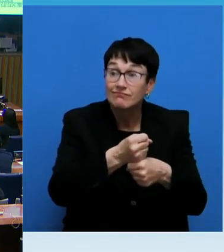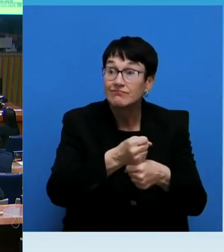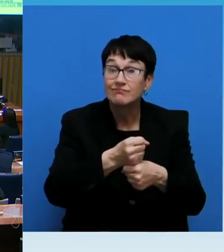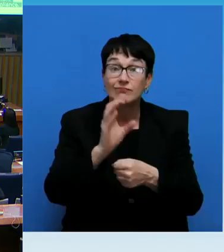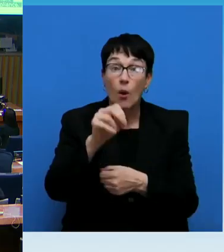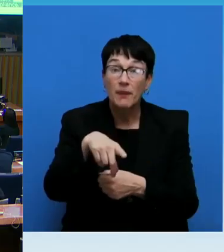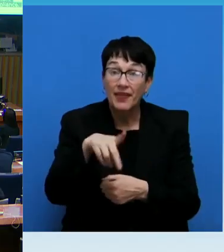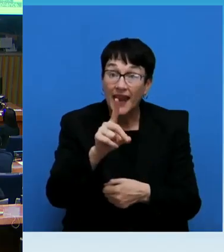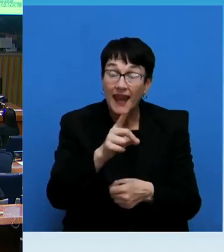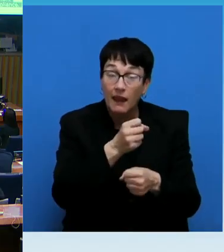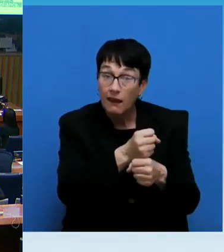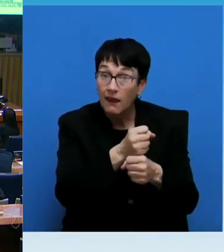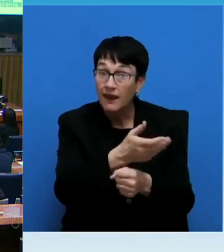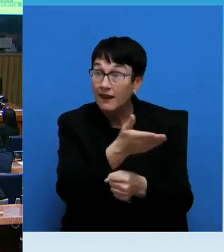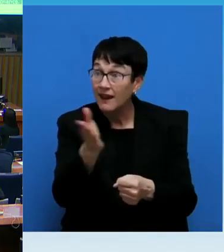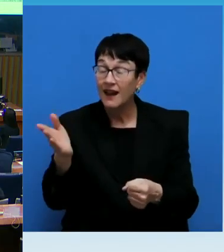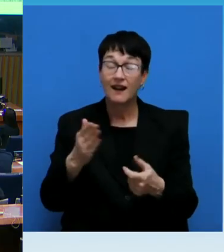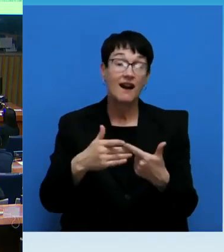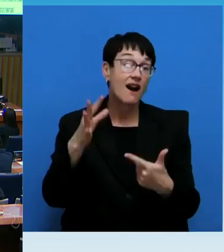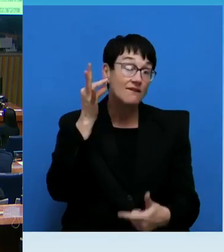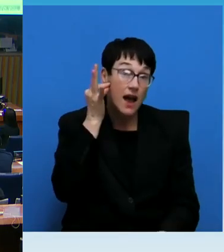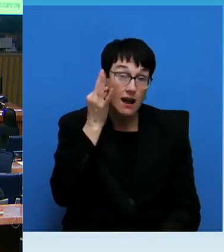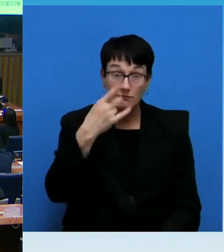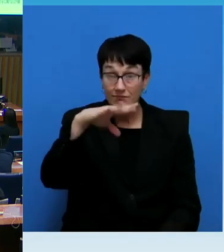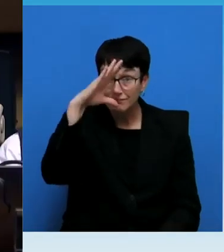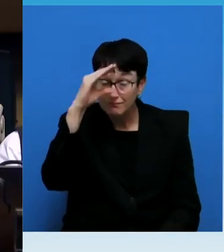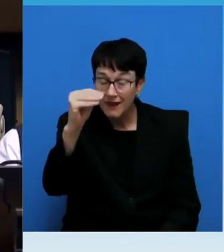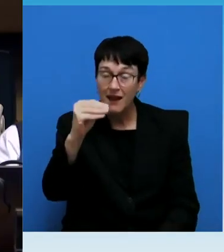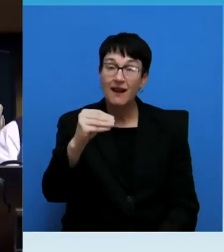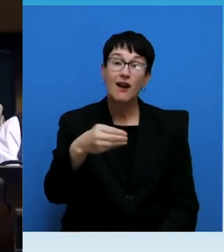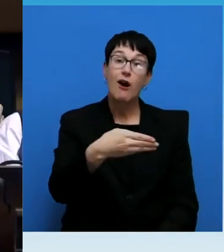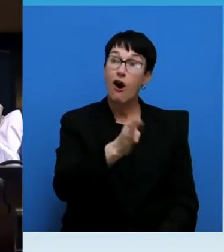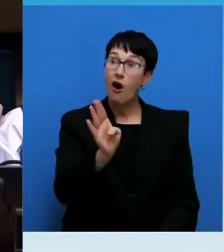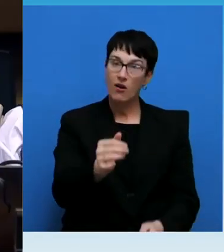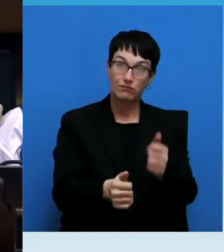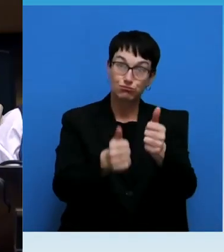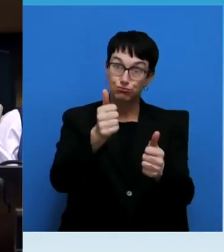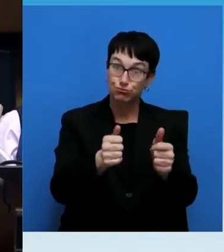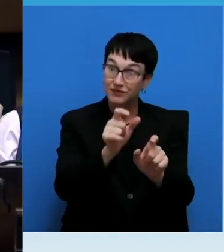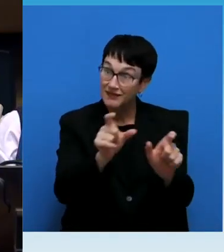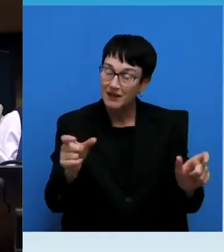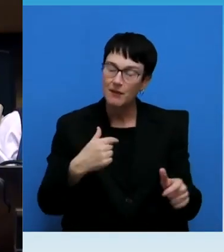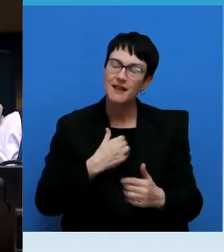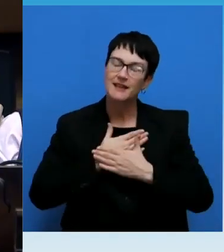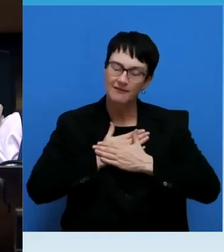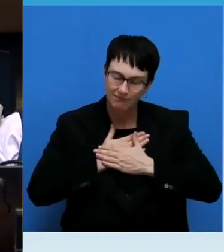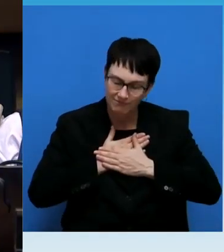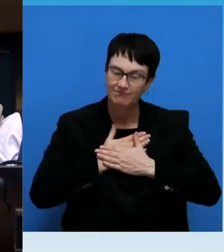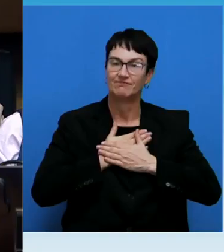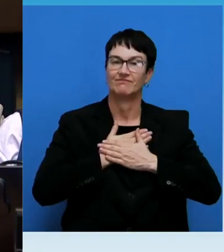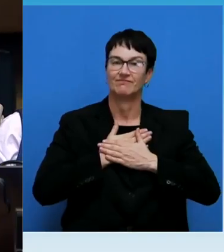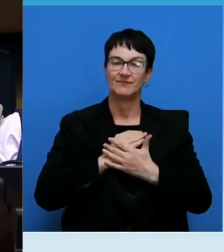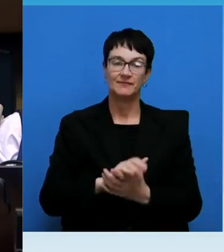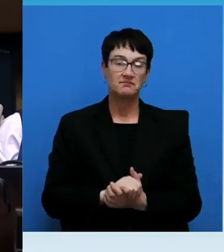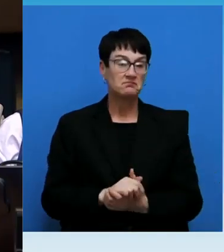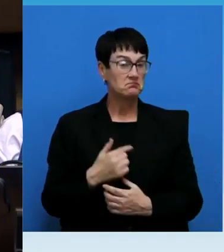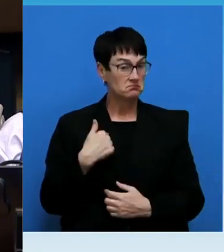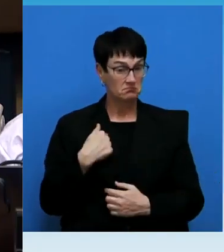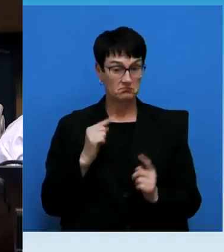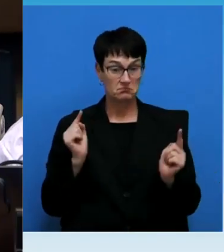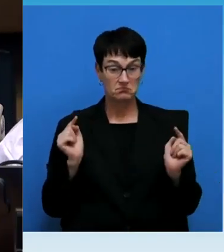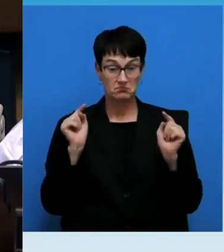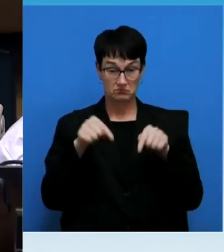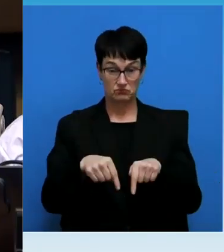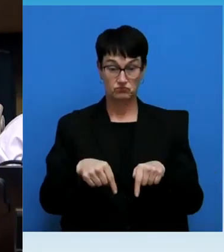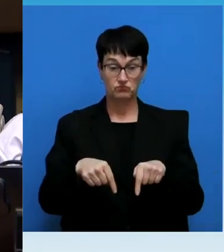with disabilities, ladies and gentlemen. I'm pleased to join you today for the launch